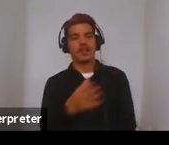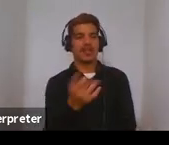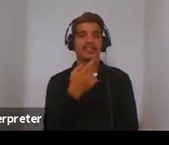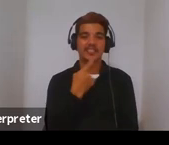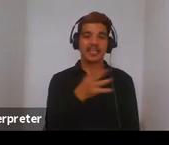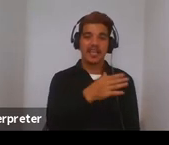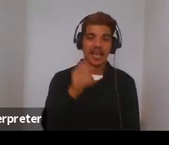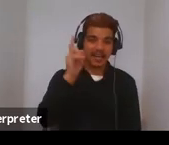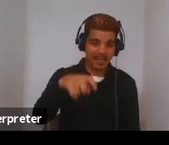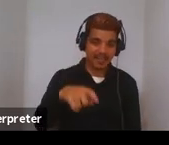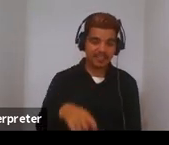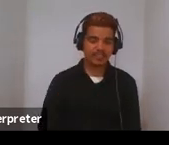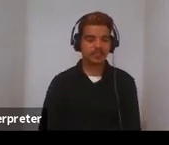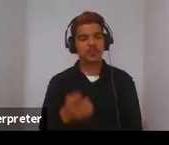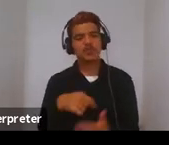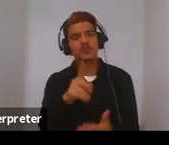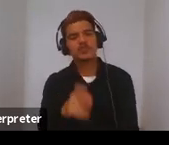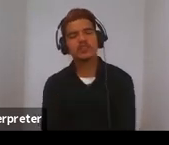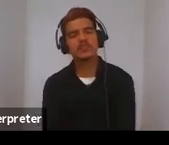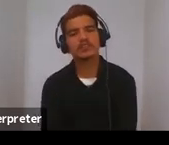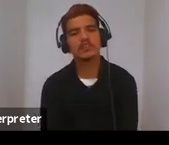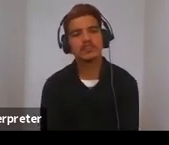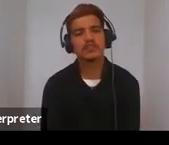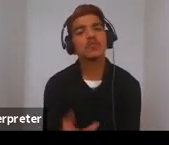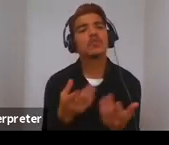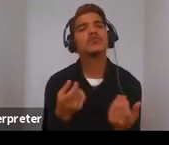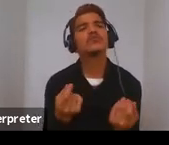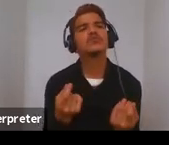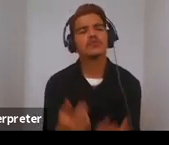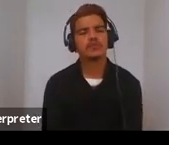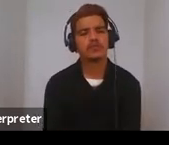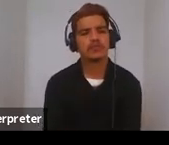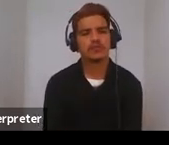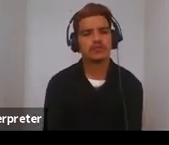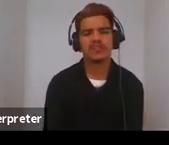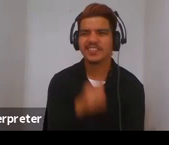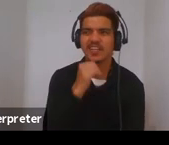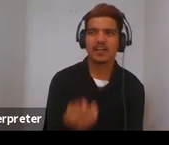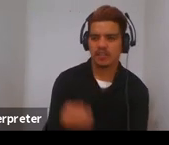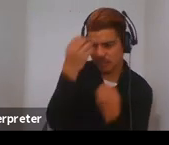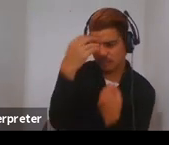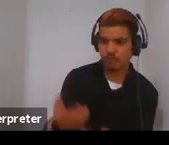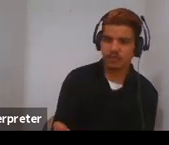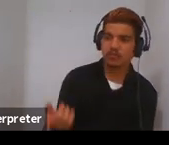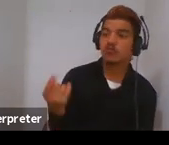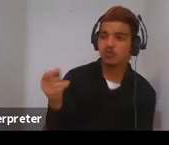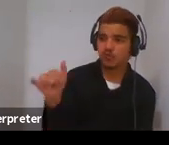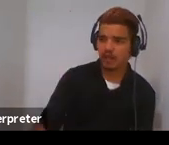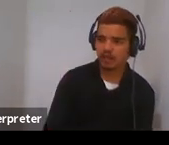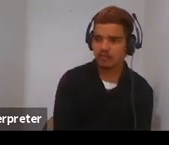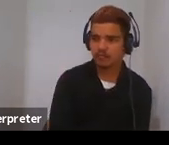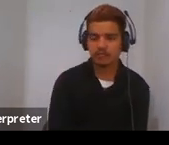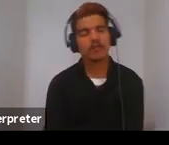and ask, what do you need? What do you want to do? Instead of telling them what to do.